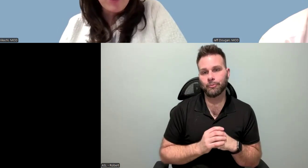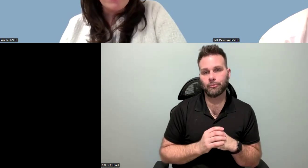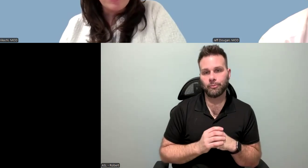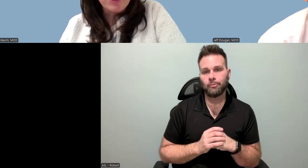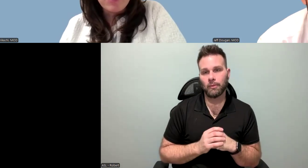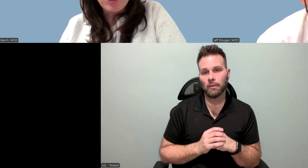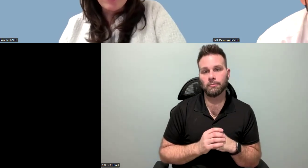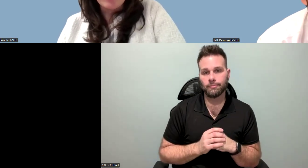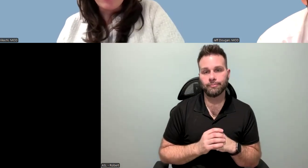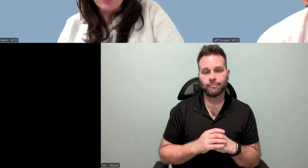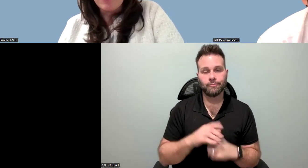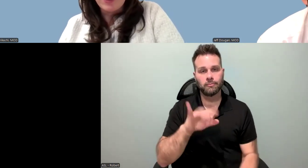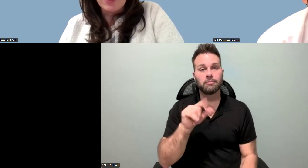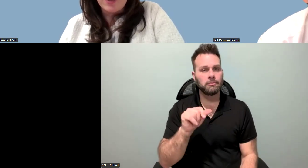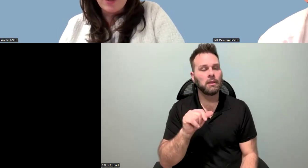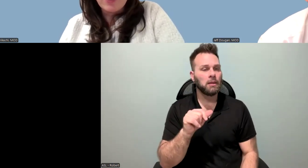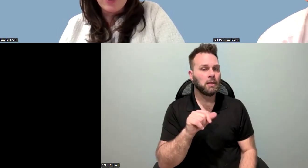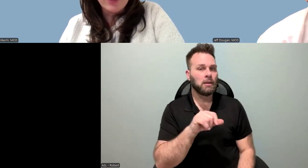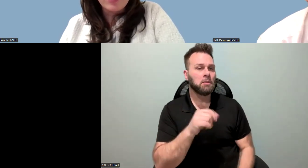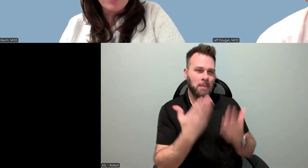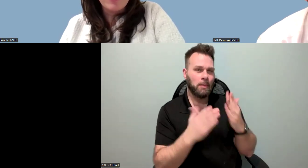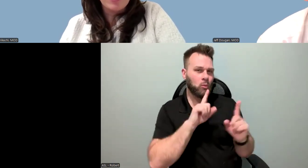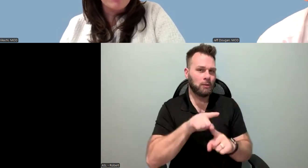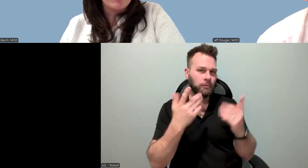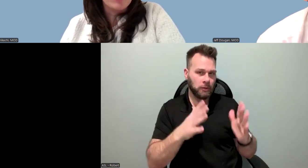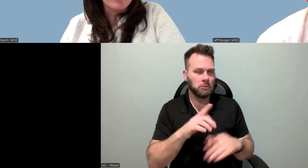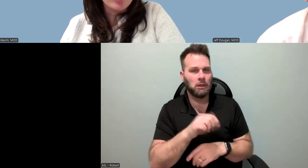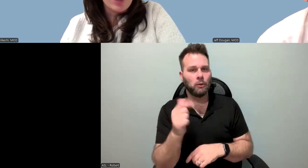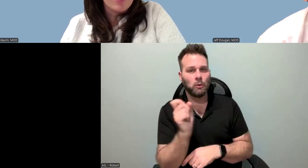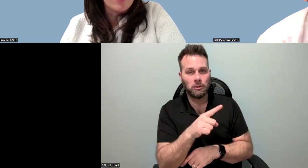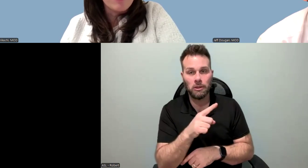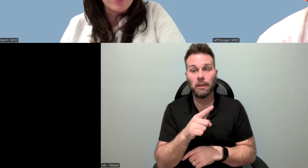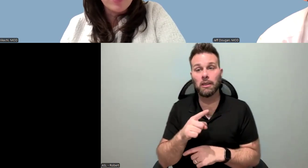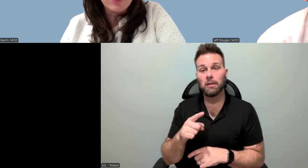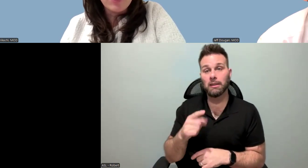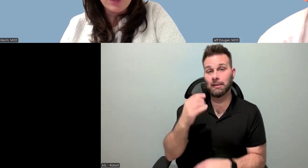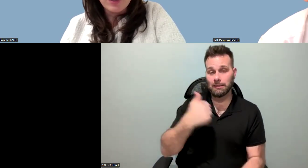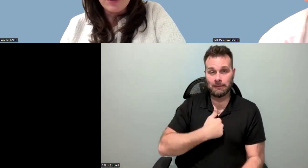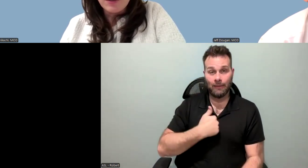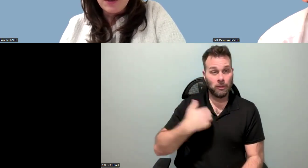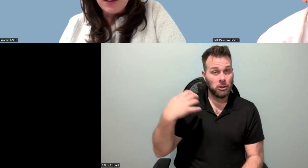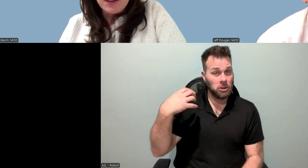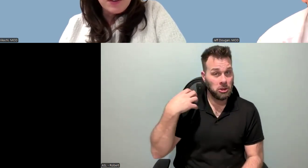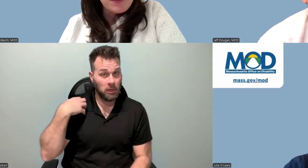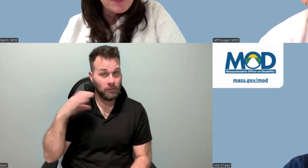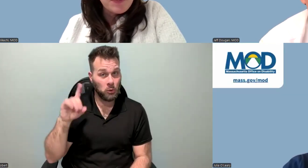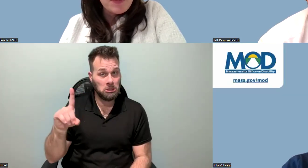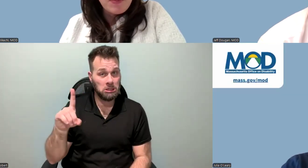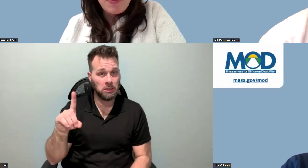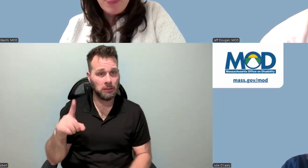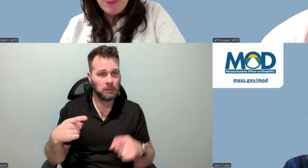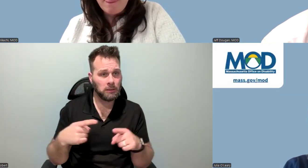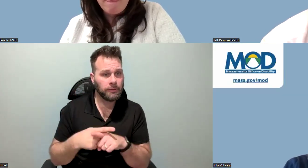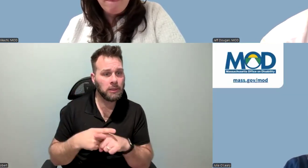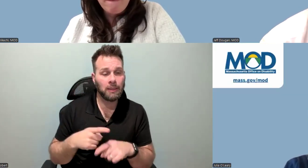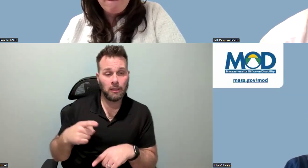Quick follow-up, and you might have addressed this already, but is there any difference there if you are the chair of the COD? As the